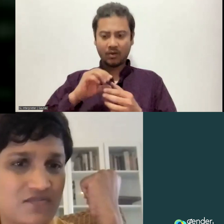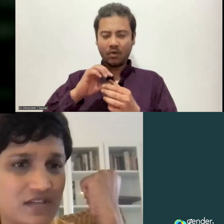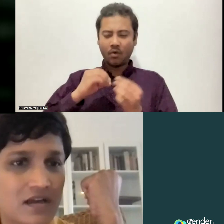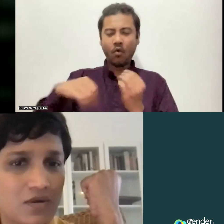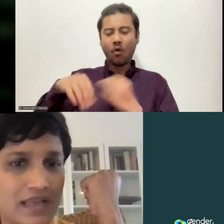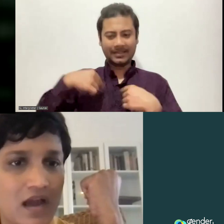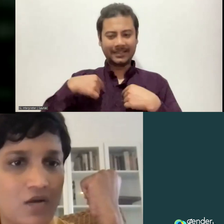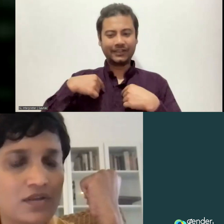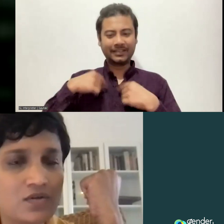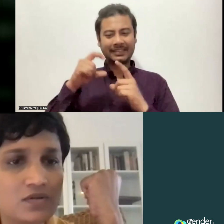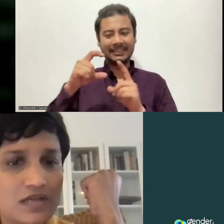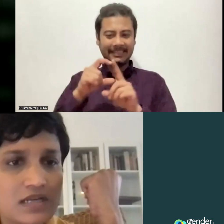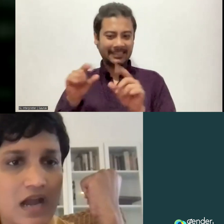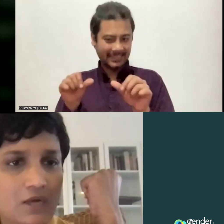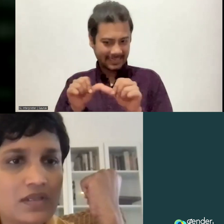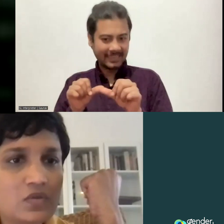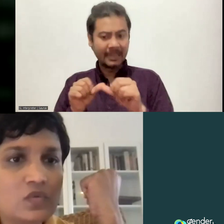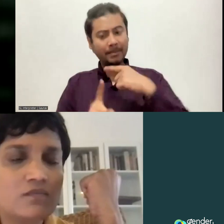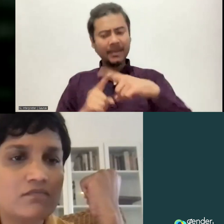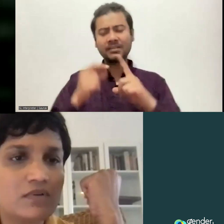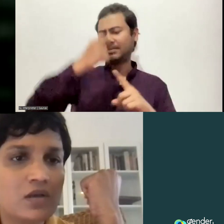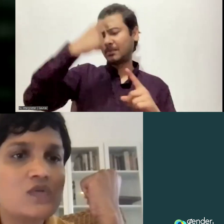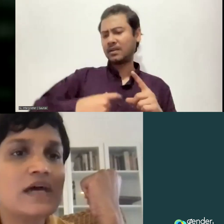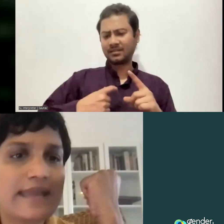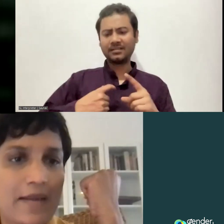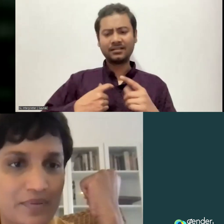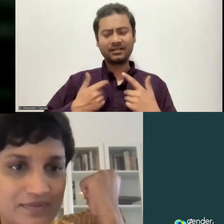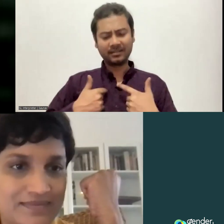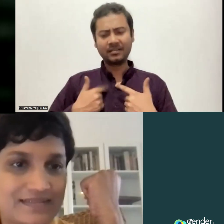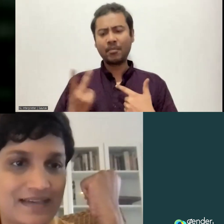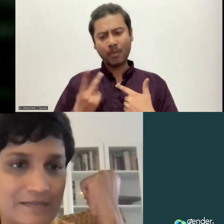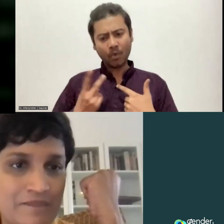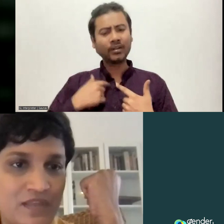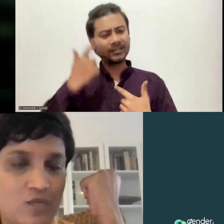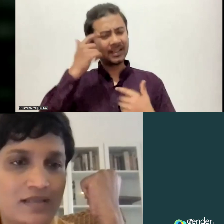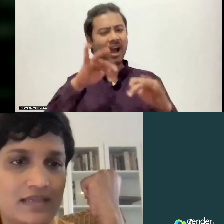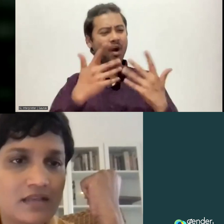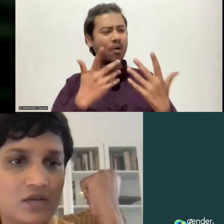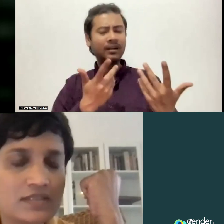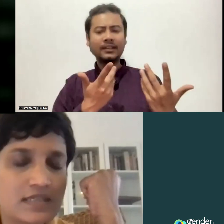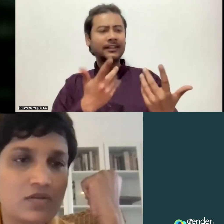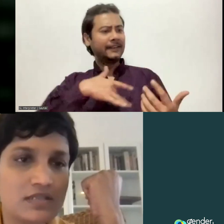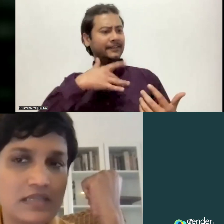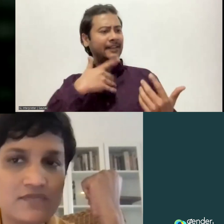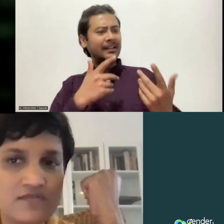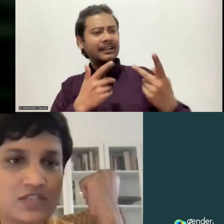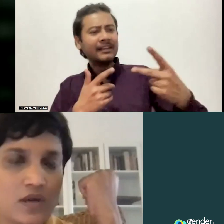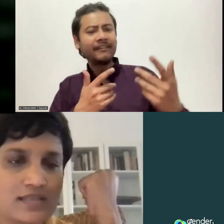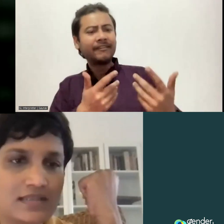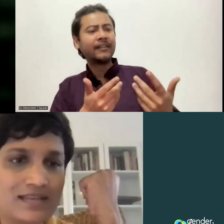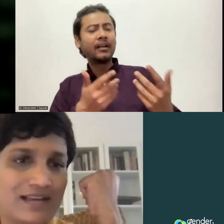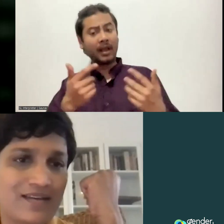we're trying to figure out, like, how do you close that gap, right? You may think that, oh, this community needs